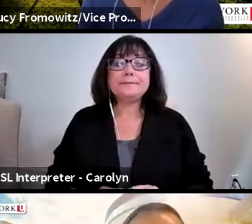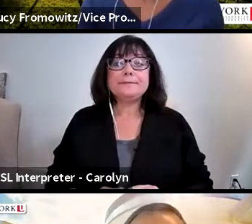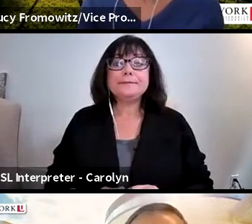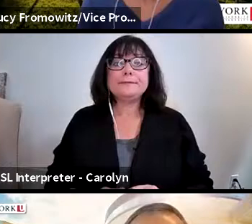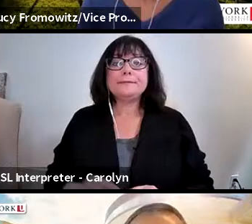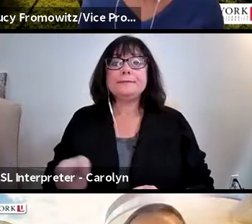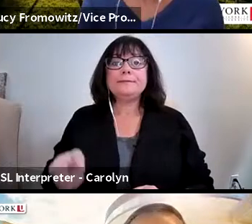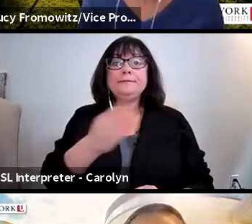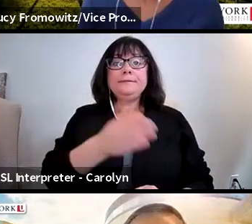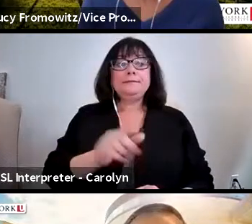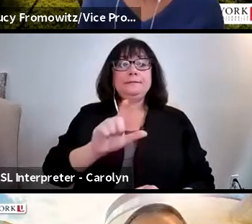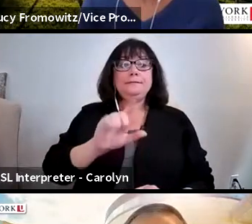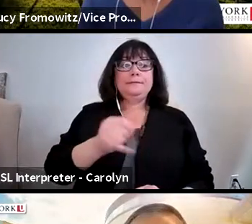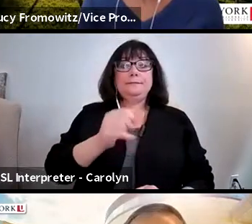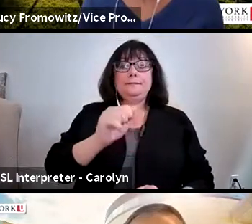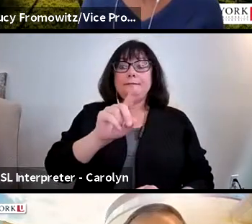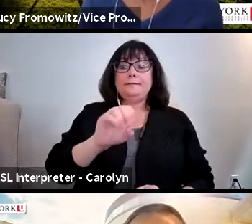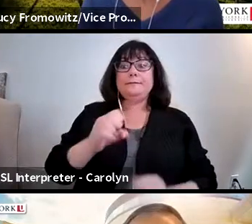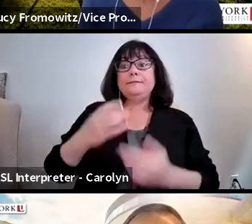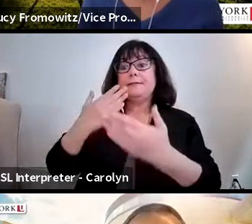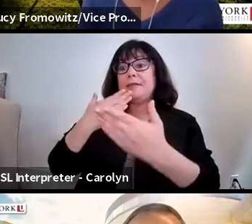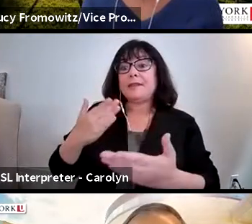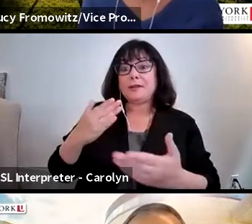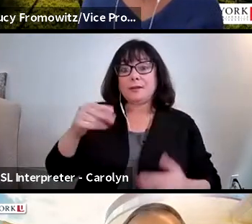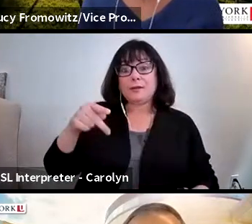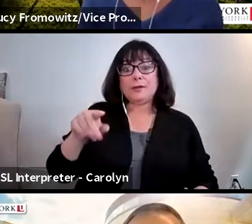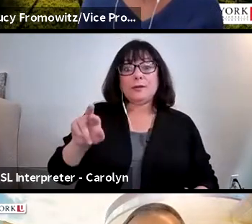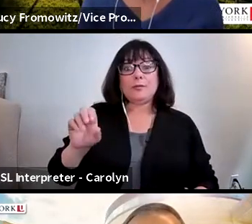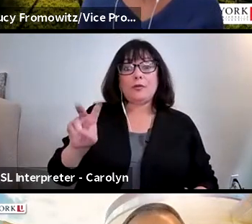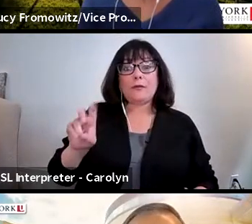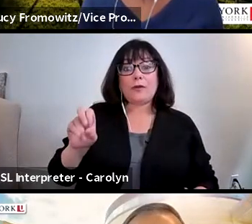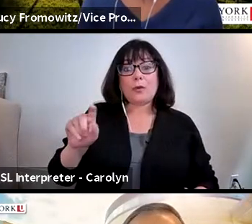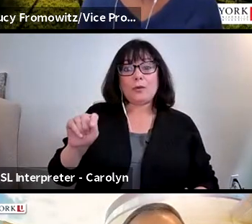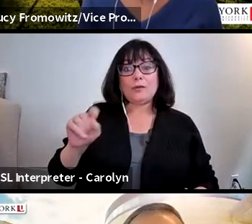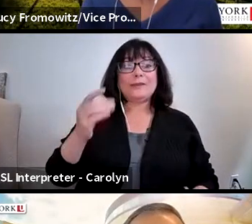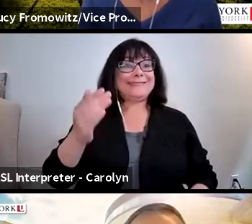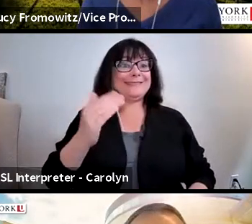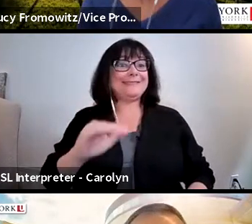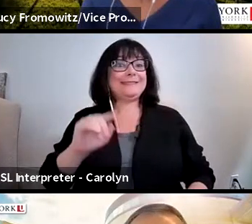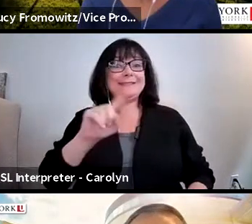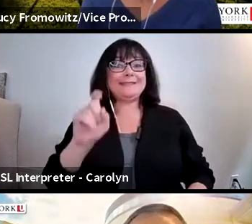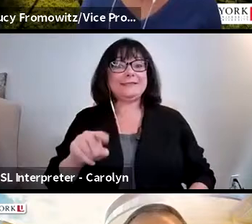Thank you, Provost Phillips. Our next question will be asked live. Go ahead.